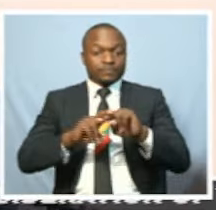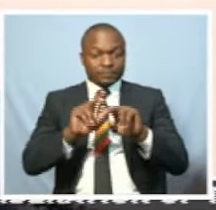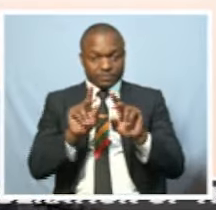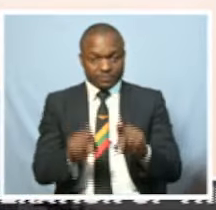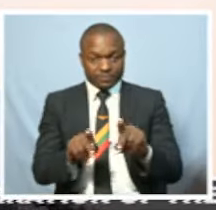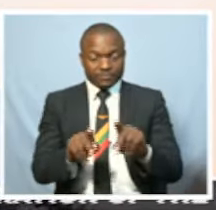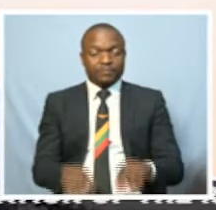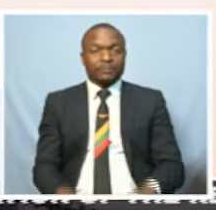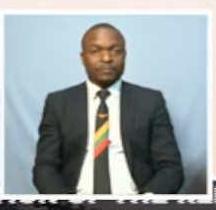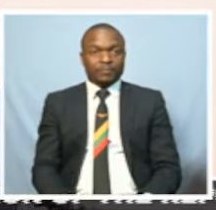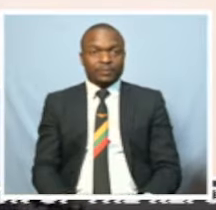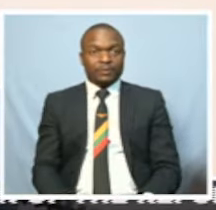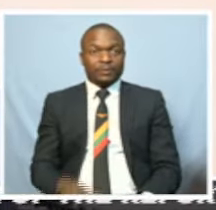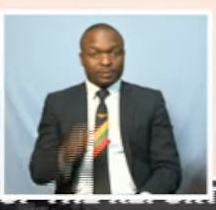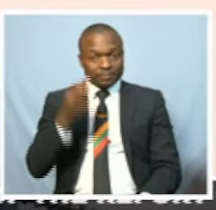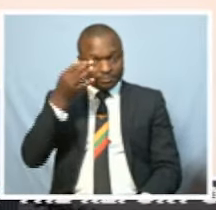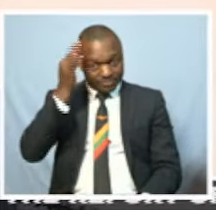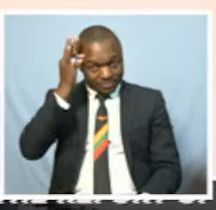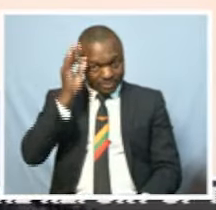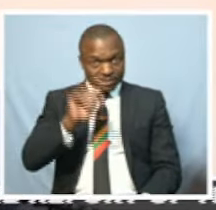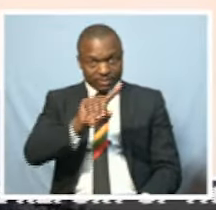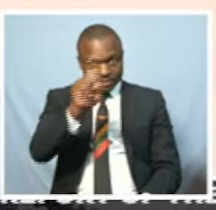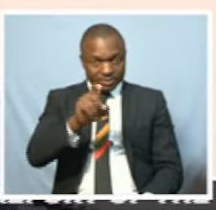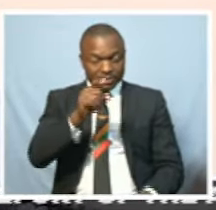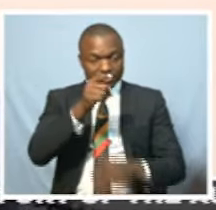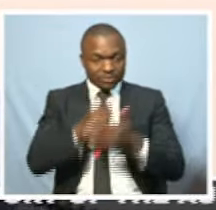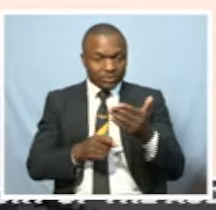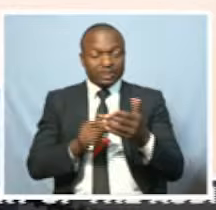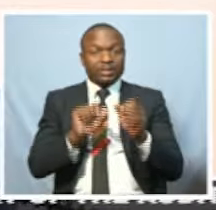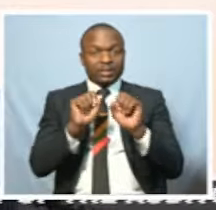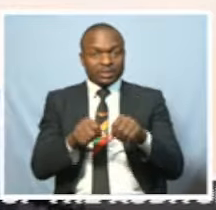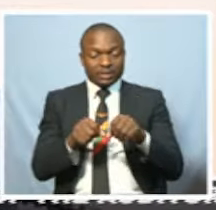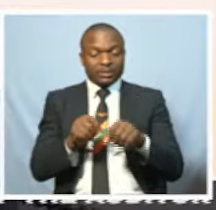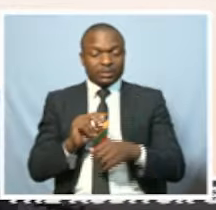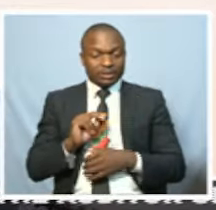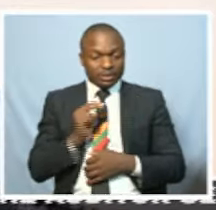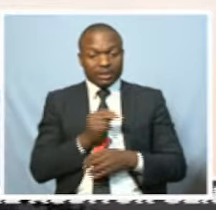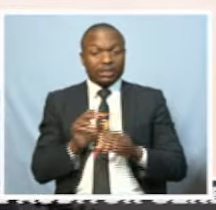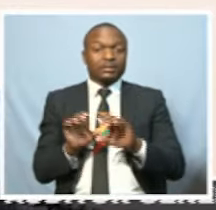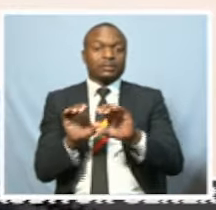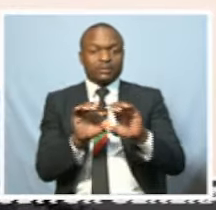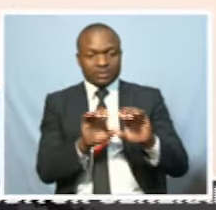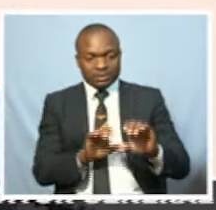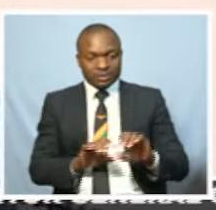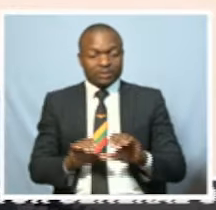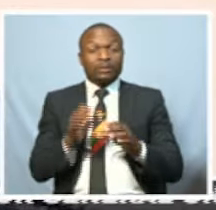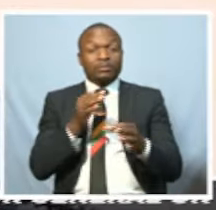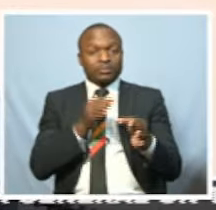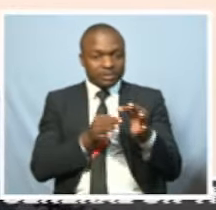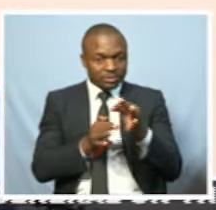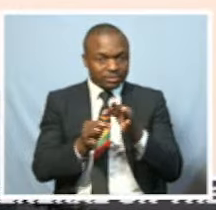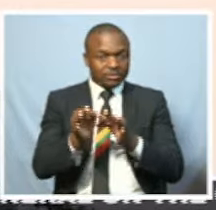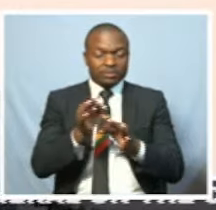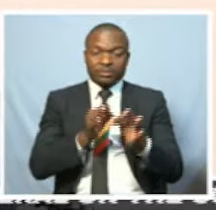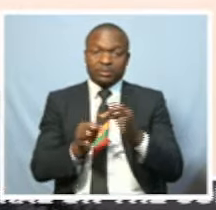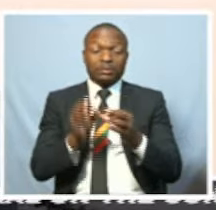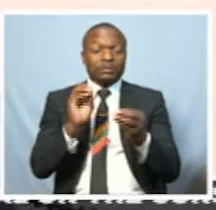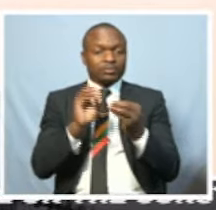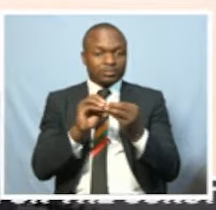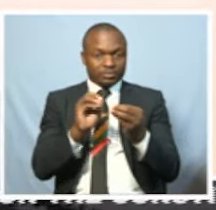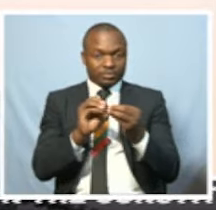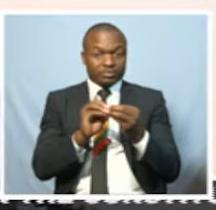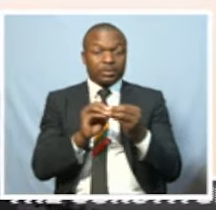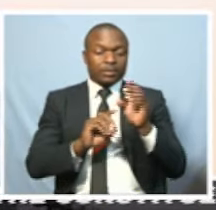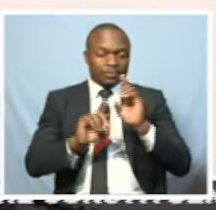Chair, we take note of the question, what should we have done? Like we explained earlier, there was a lot of